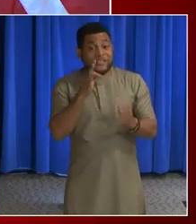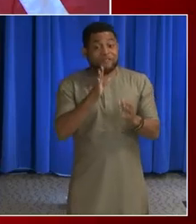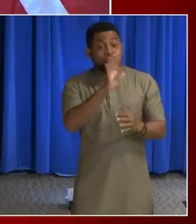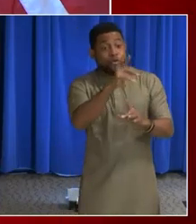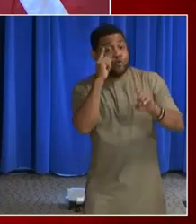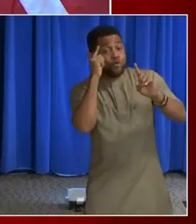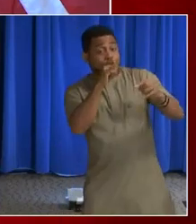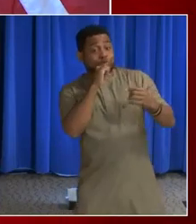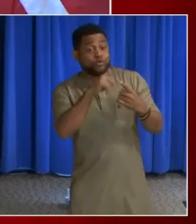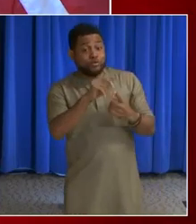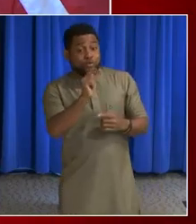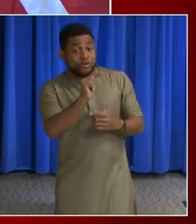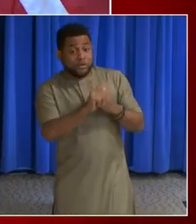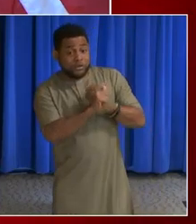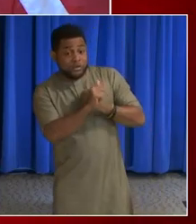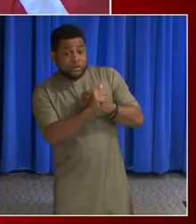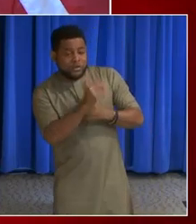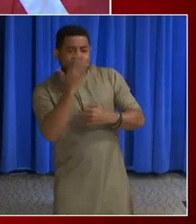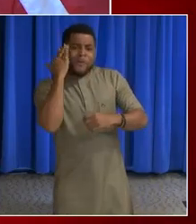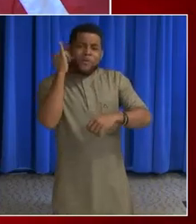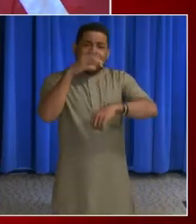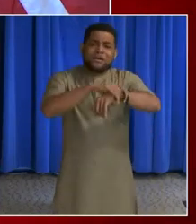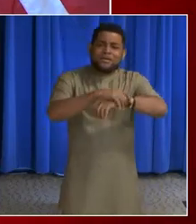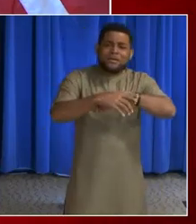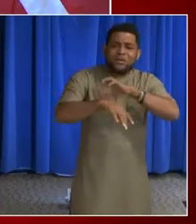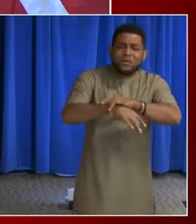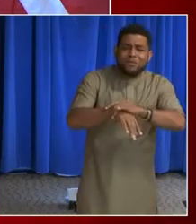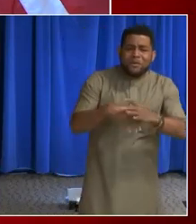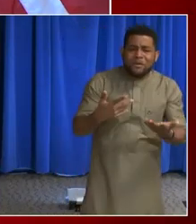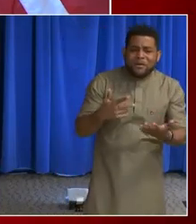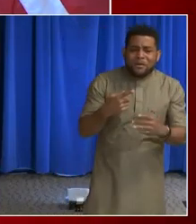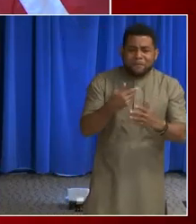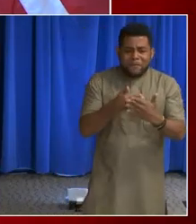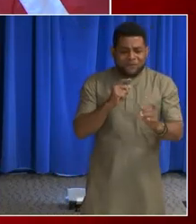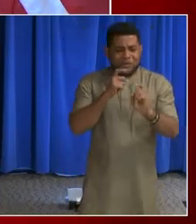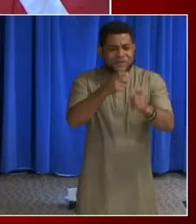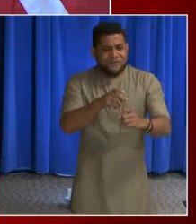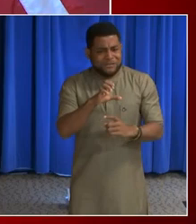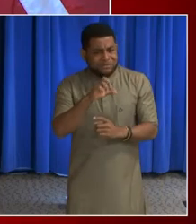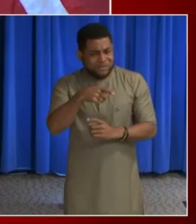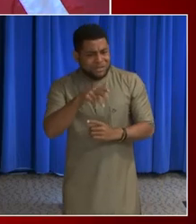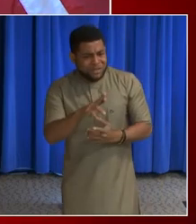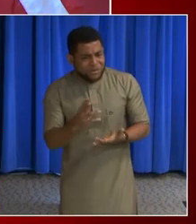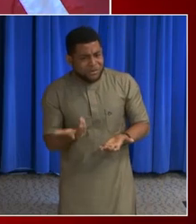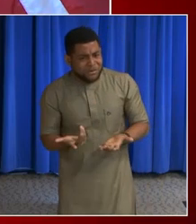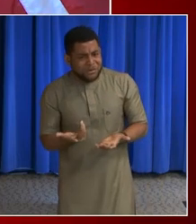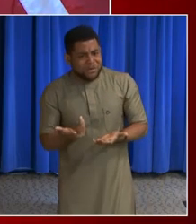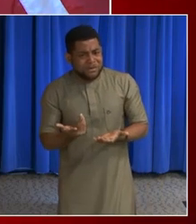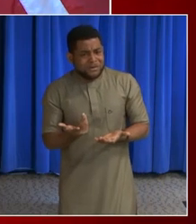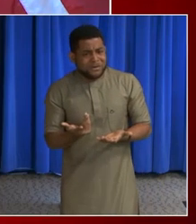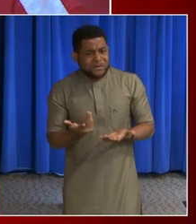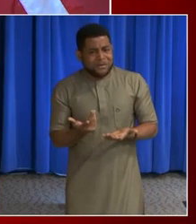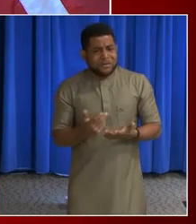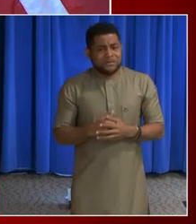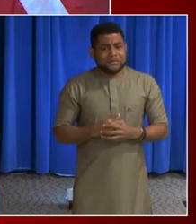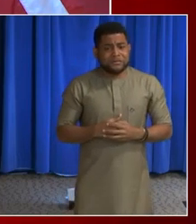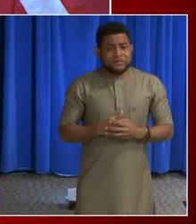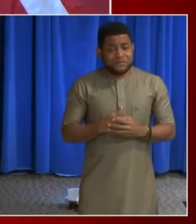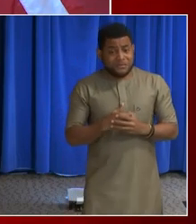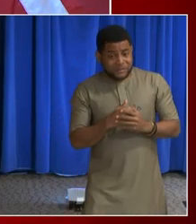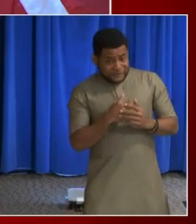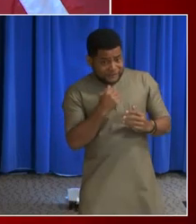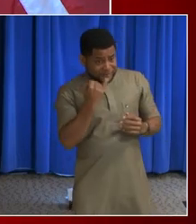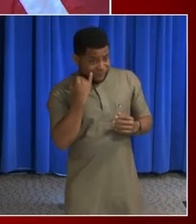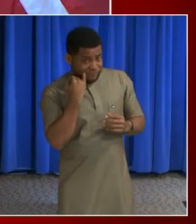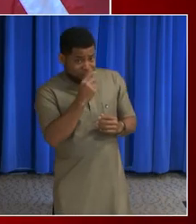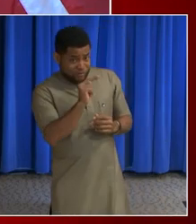all handcuff him before giving him life-saving measures? If you're going to neutralize the threat, because